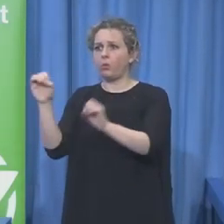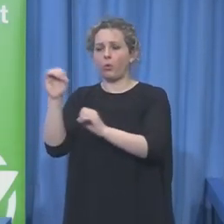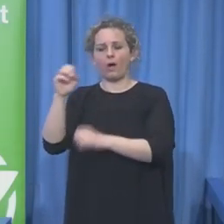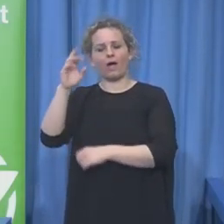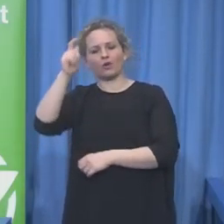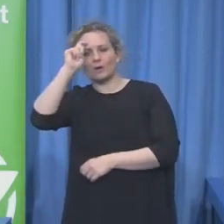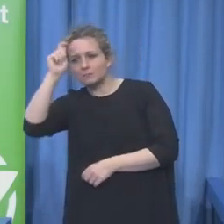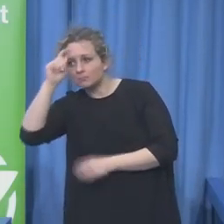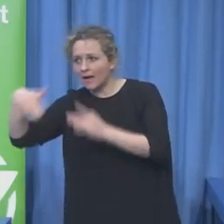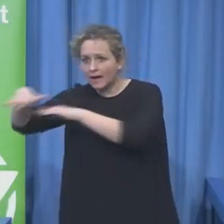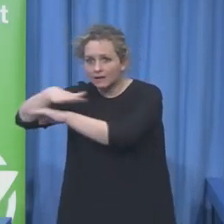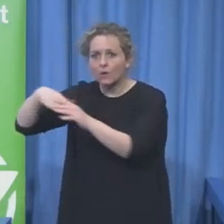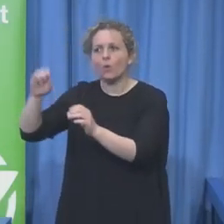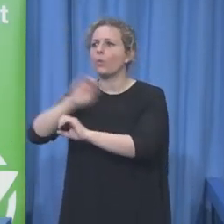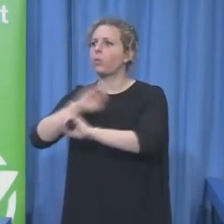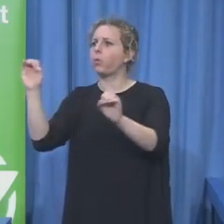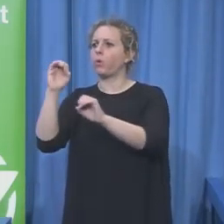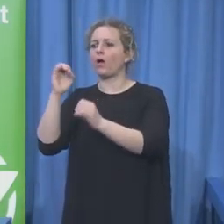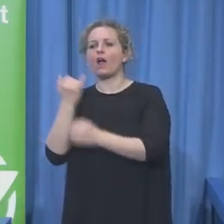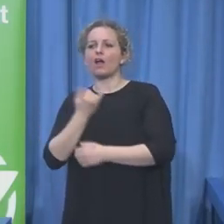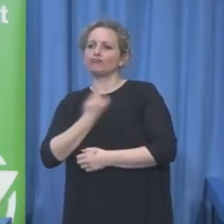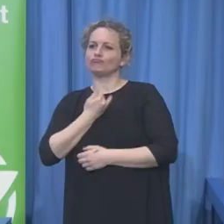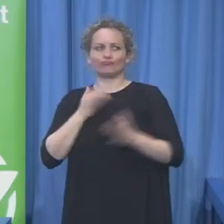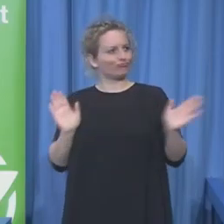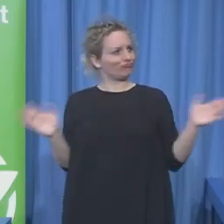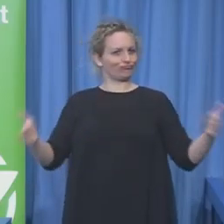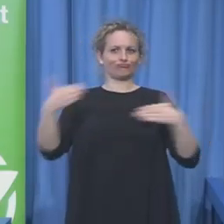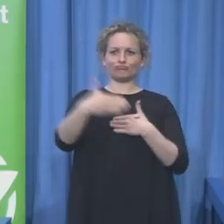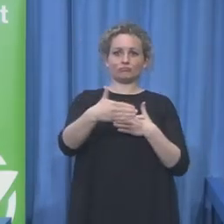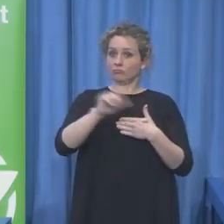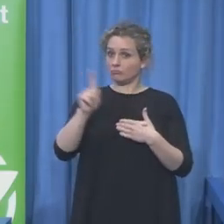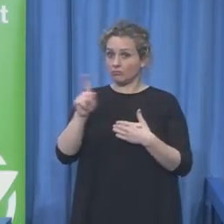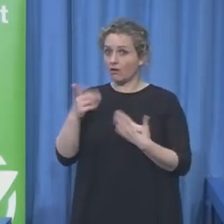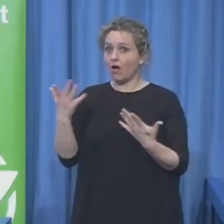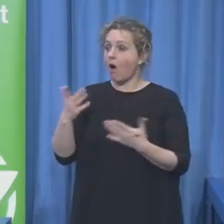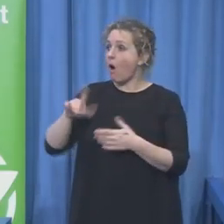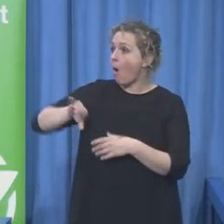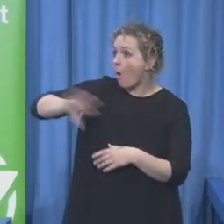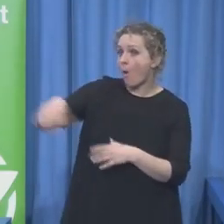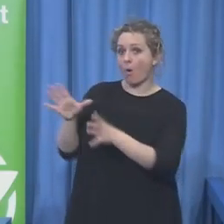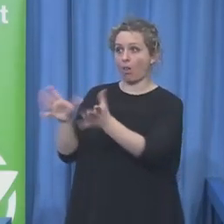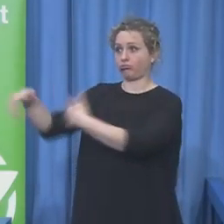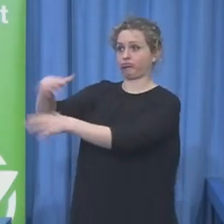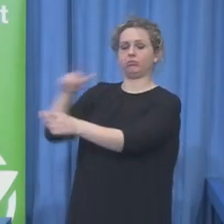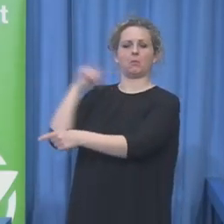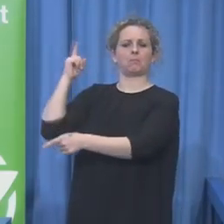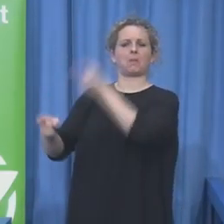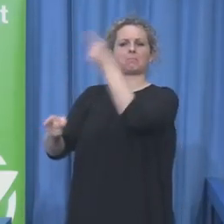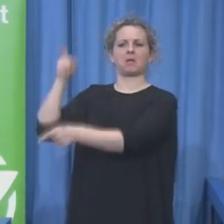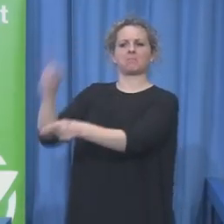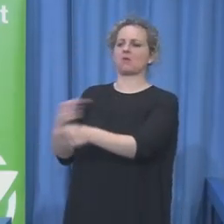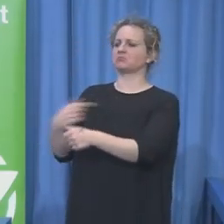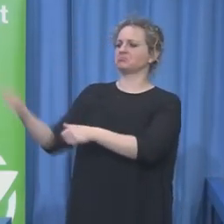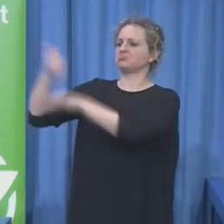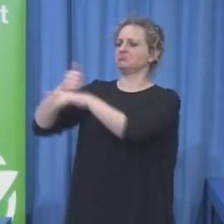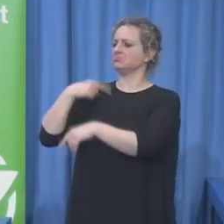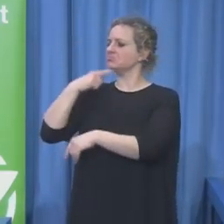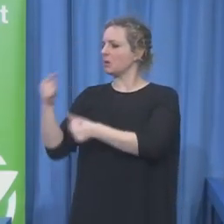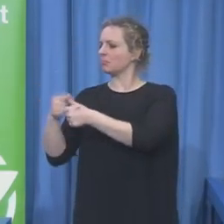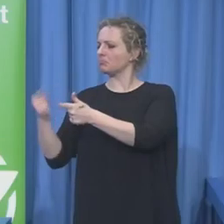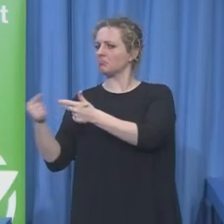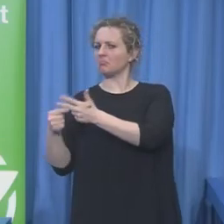to go outside because it is too dangerous and they are safe to stay inside. They don't have access to a